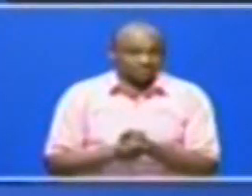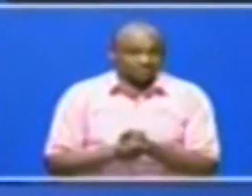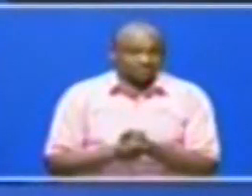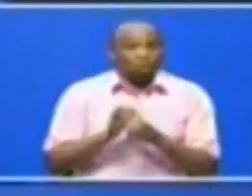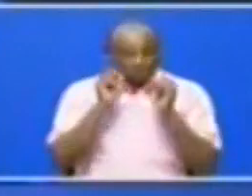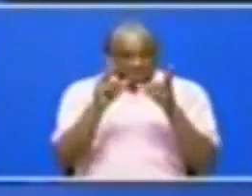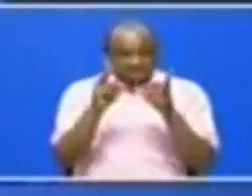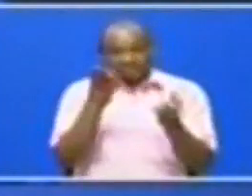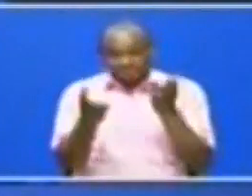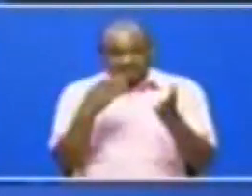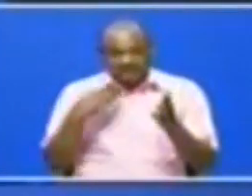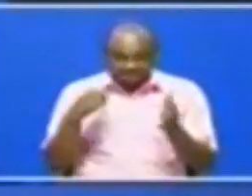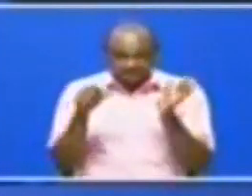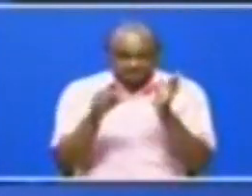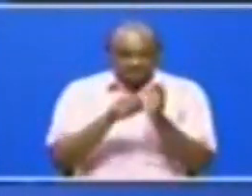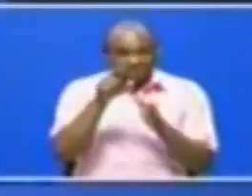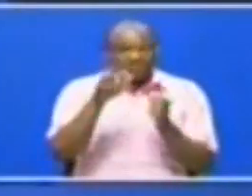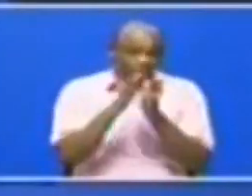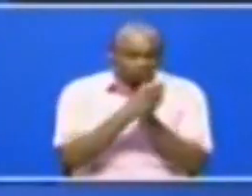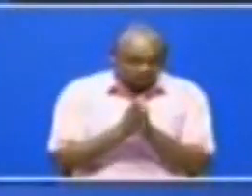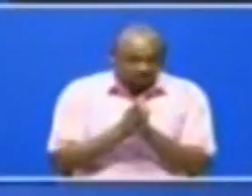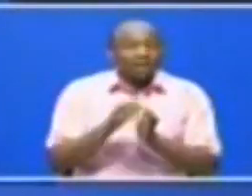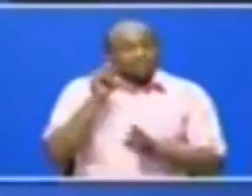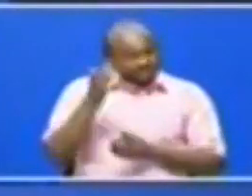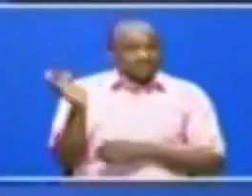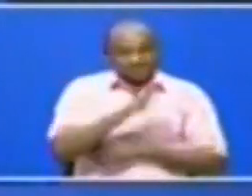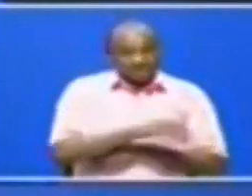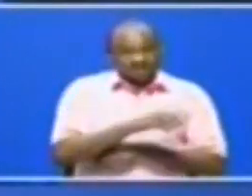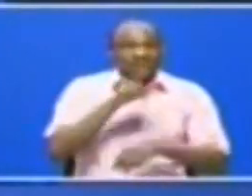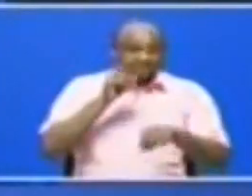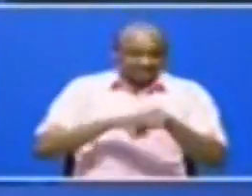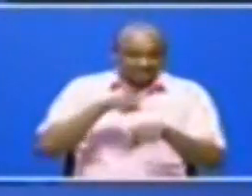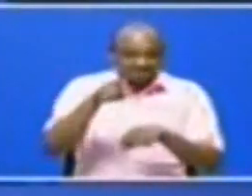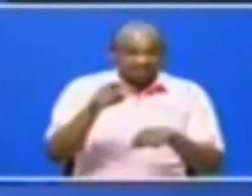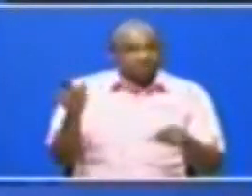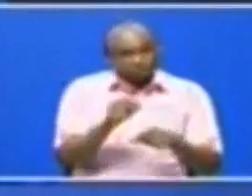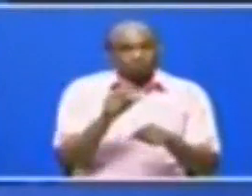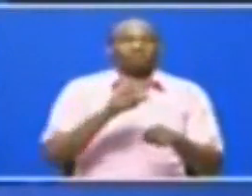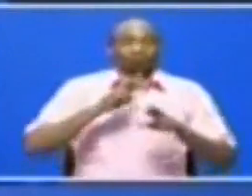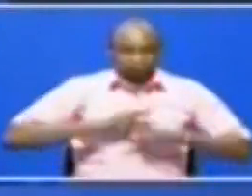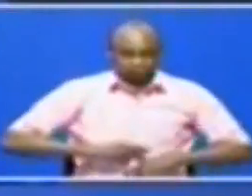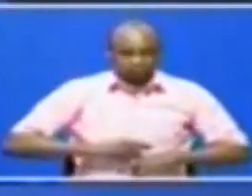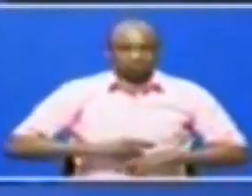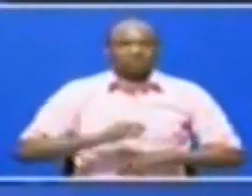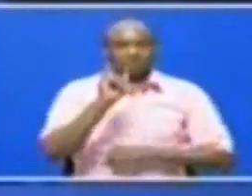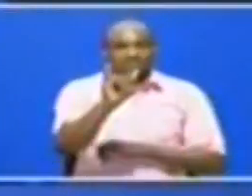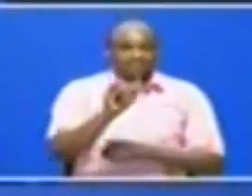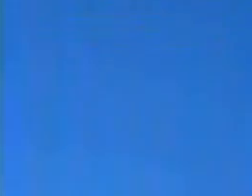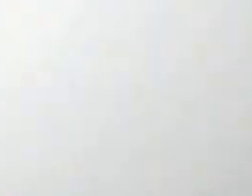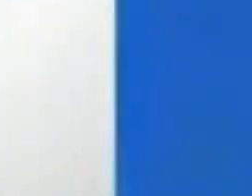Okay, it seems we have a slight problem with that story, but we'll be right back after this very short break. Don't go too far.